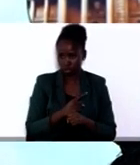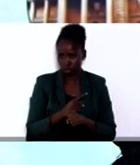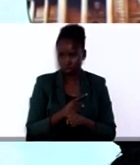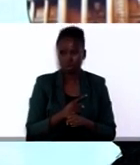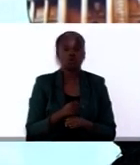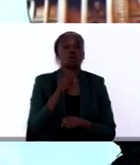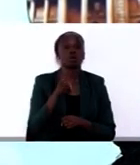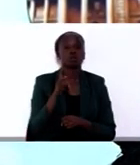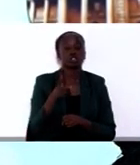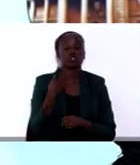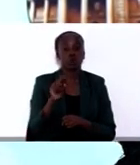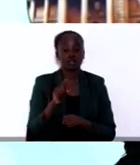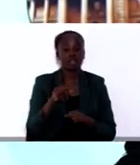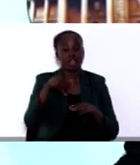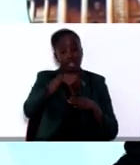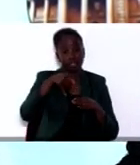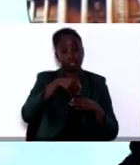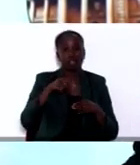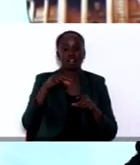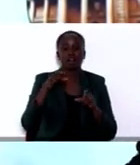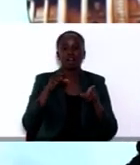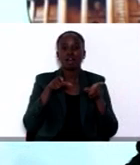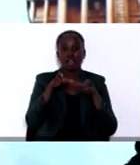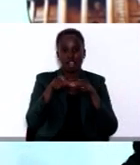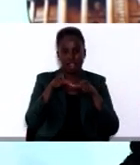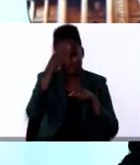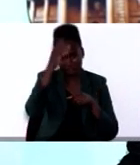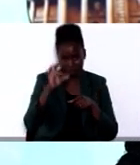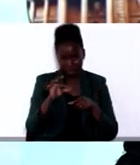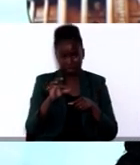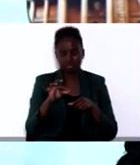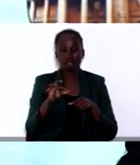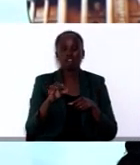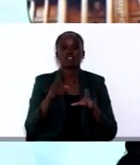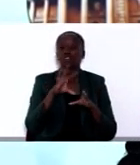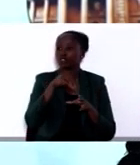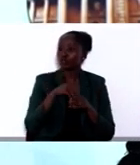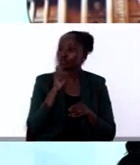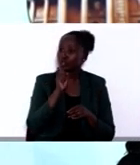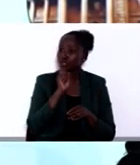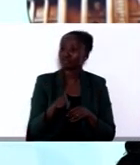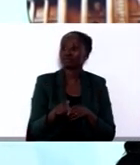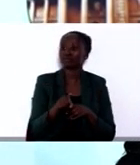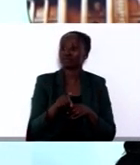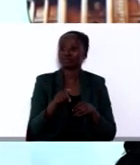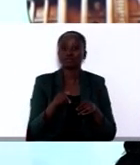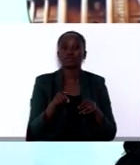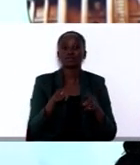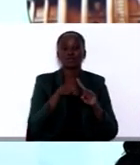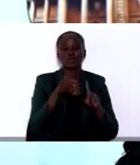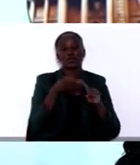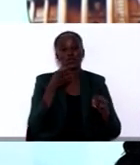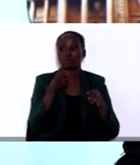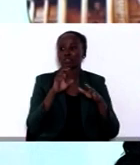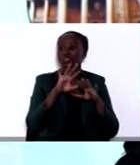intensify intergovernmental collaboration using the district model. We have drawn lessons from Dirisano during the